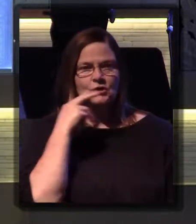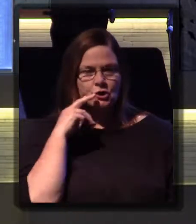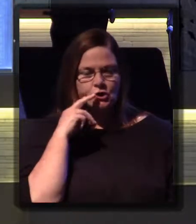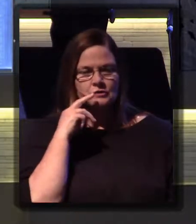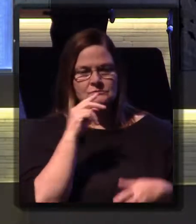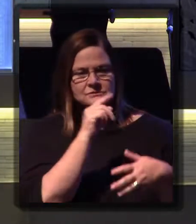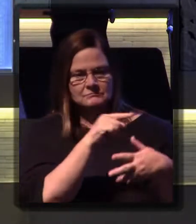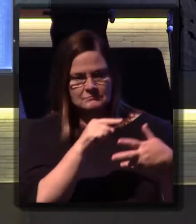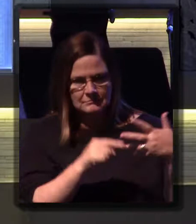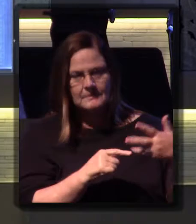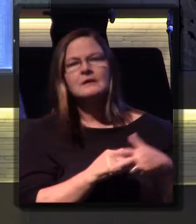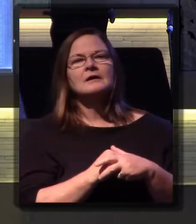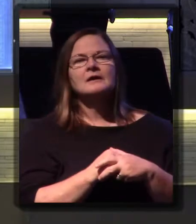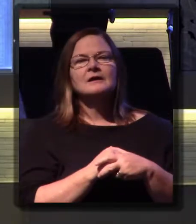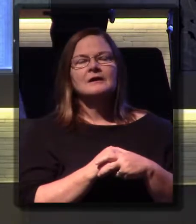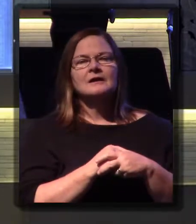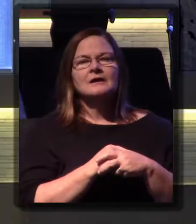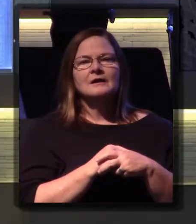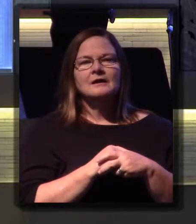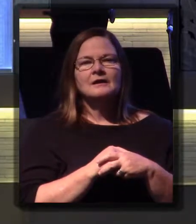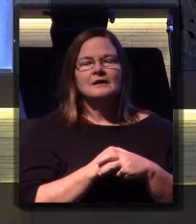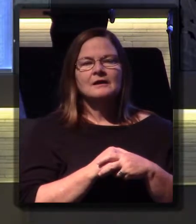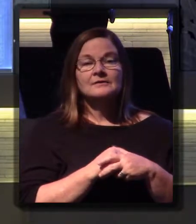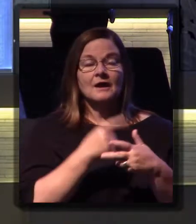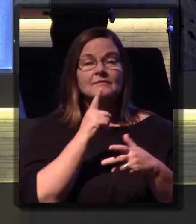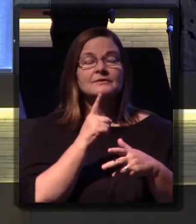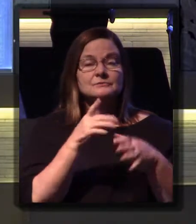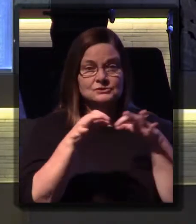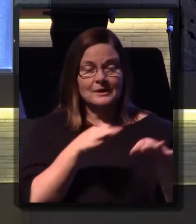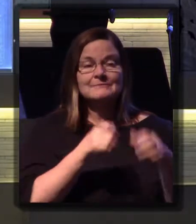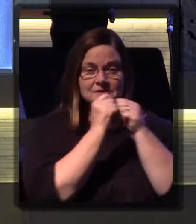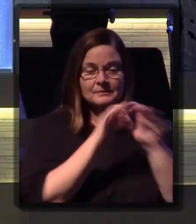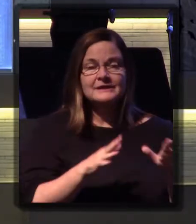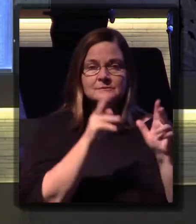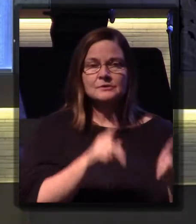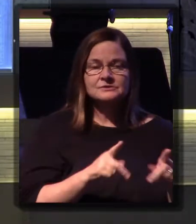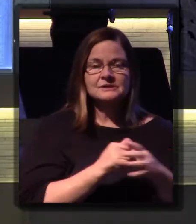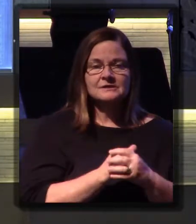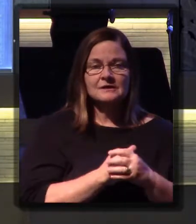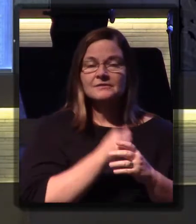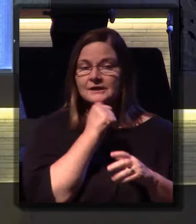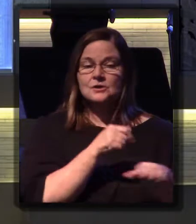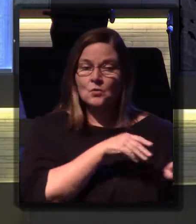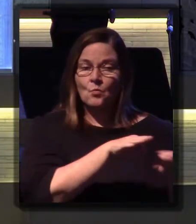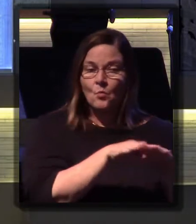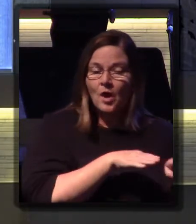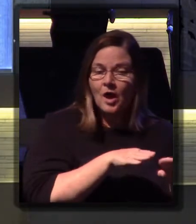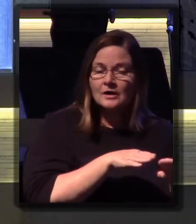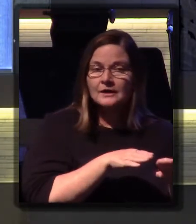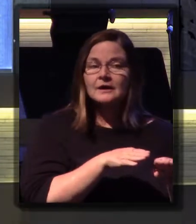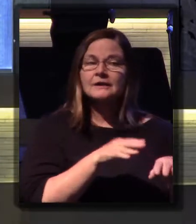And as you look at the string of verbs here in this threefold set of descriptions of the blessed person who